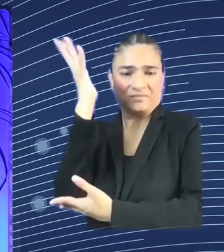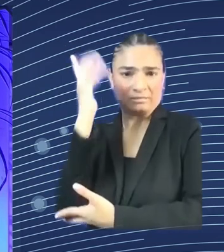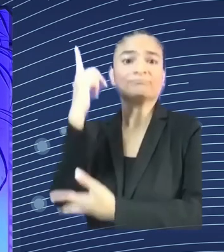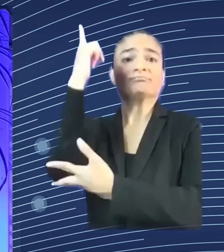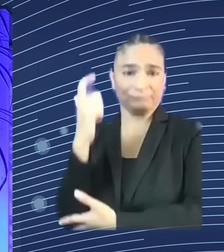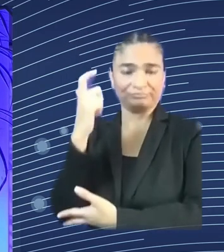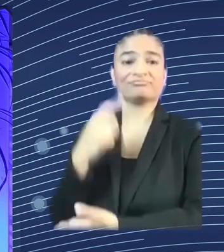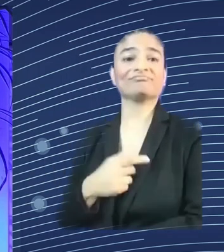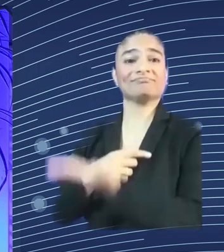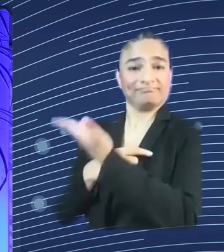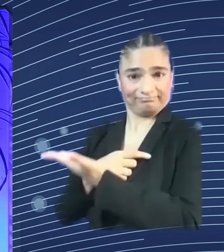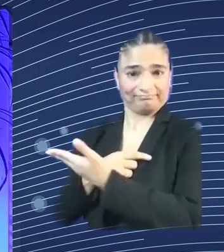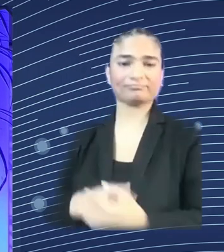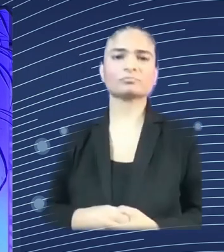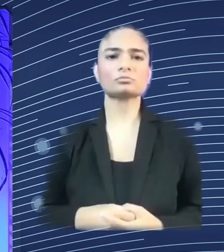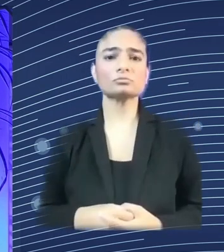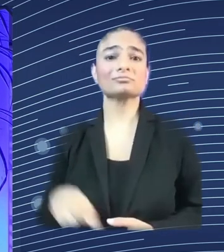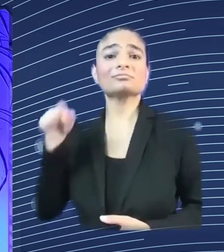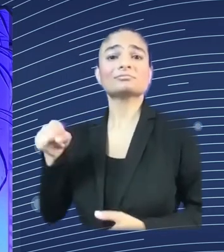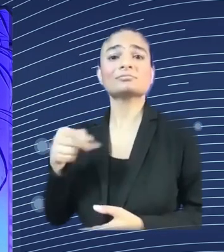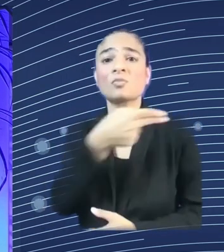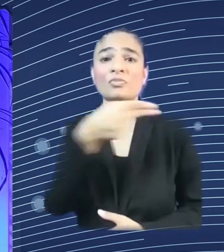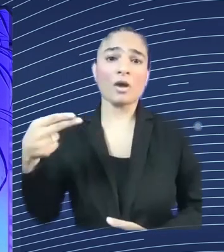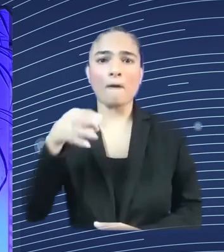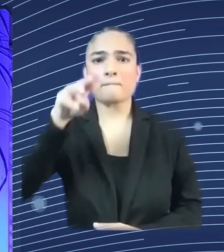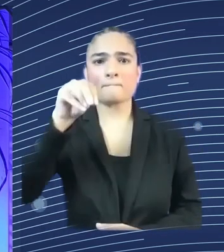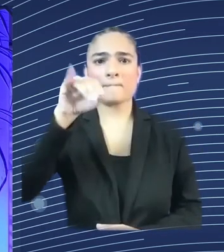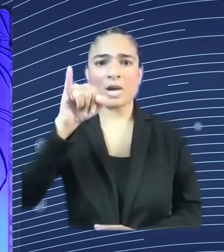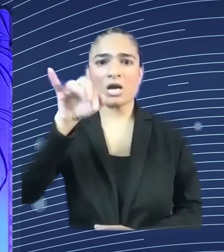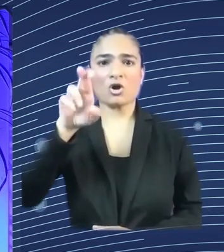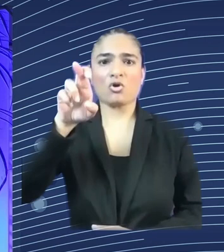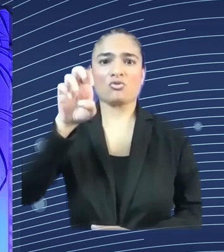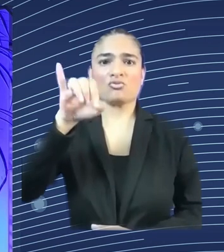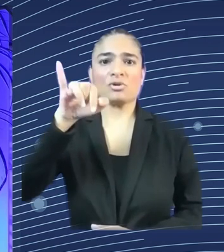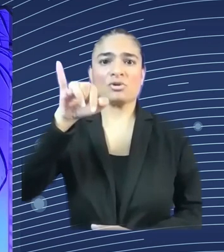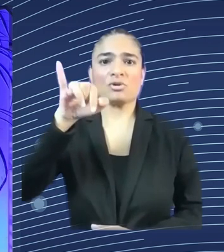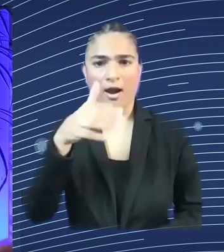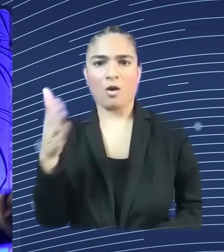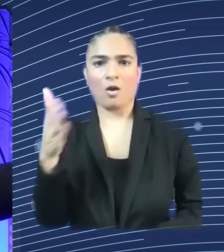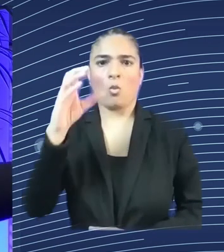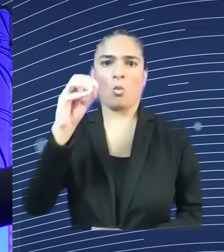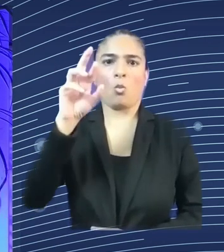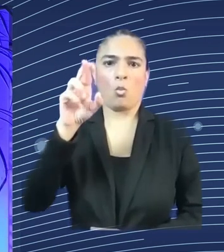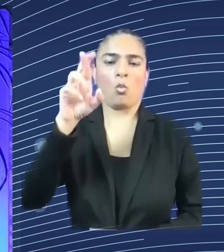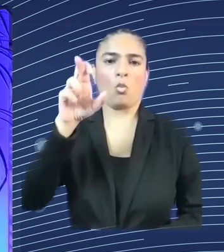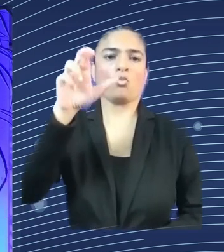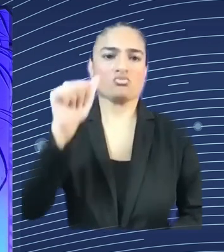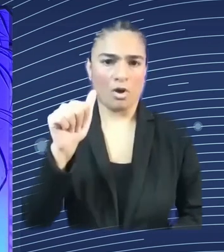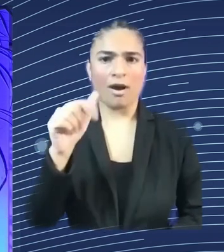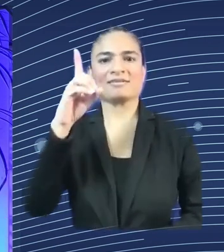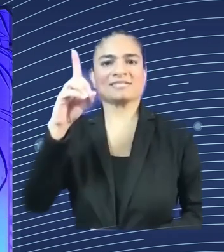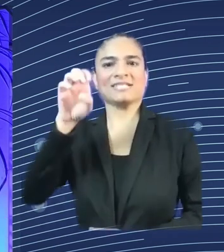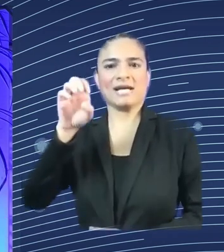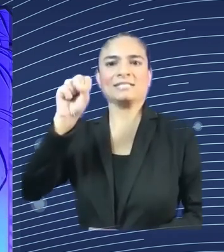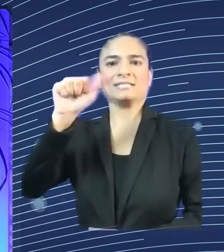a lawyer, and she works for Ethicas Foundation in Spain. Then at the other end is sitting